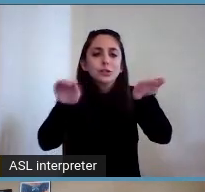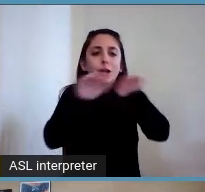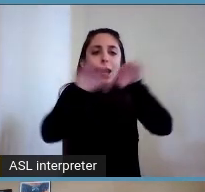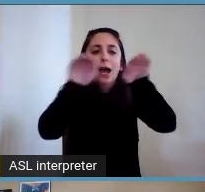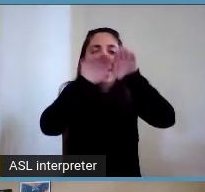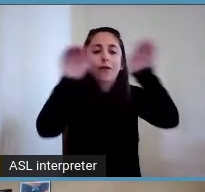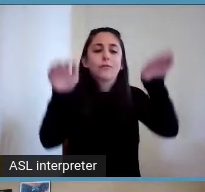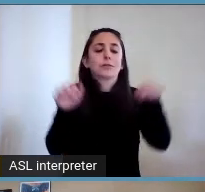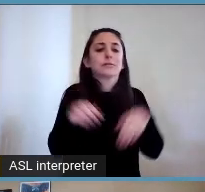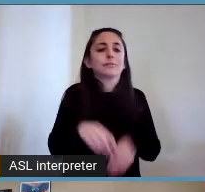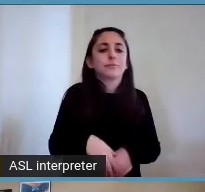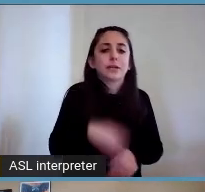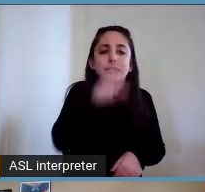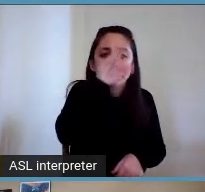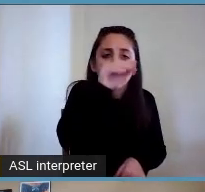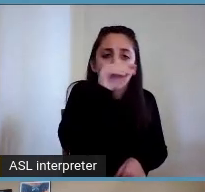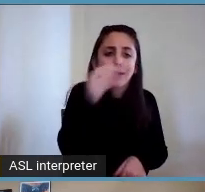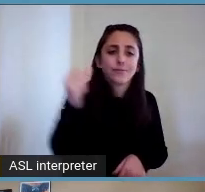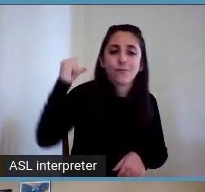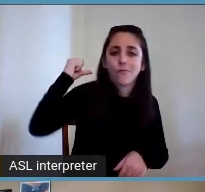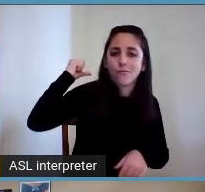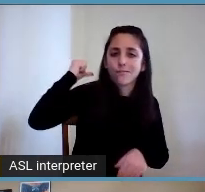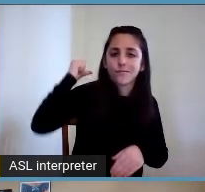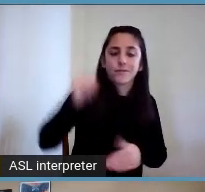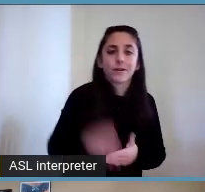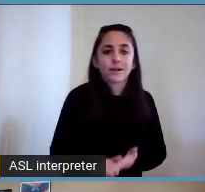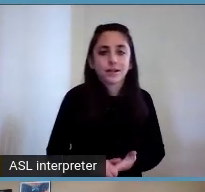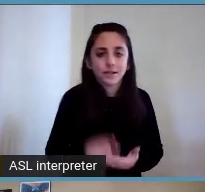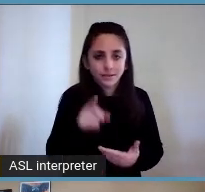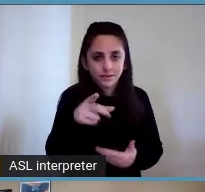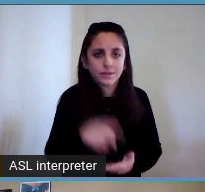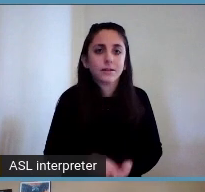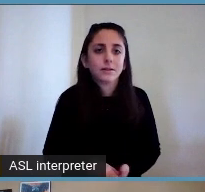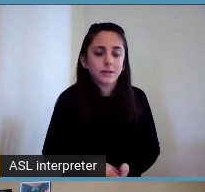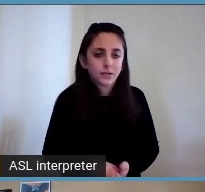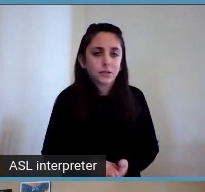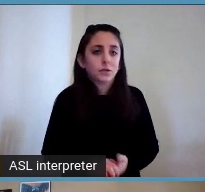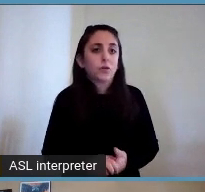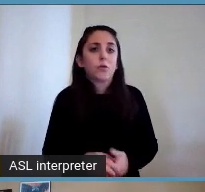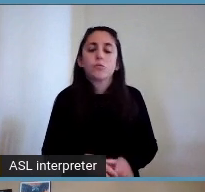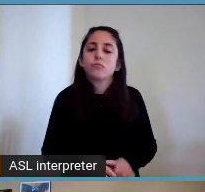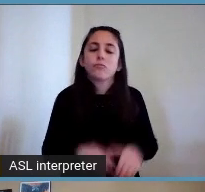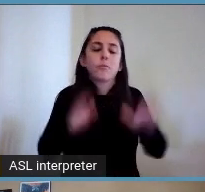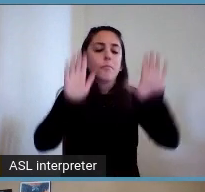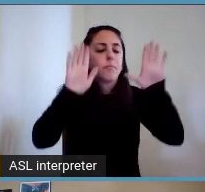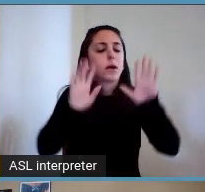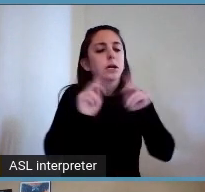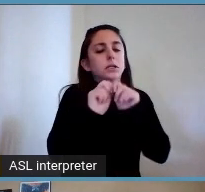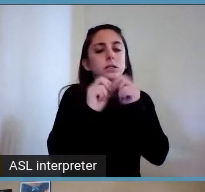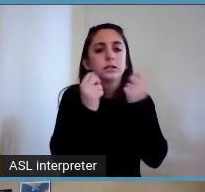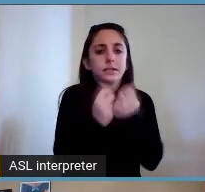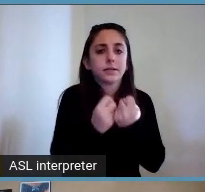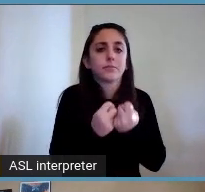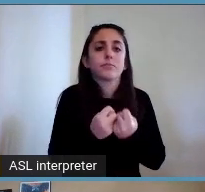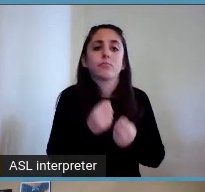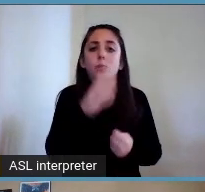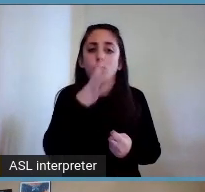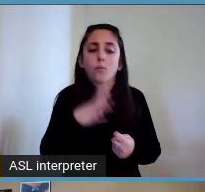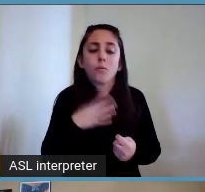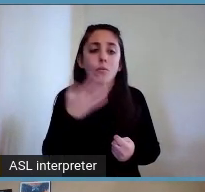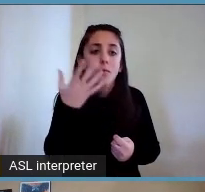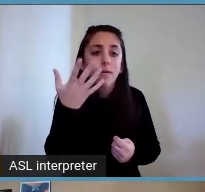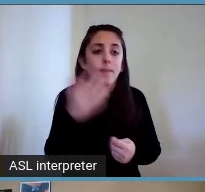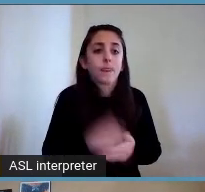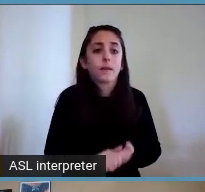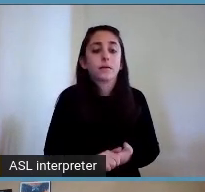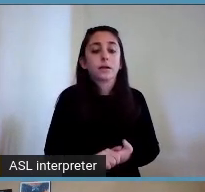And, you know, this is our dream team of five women running the Cable Natural History Museum. And I created this